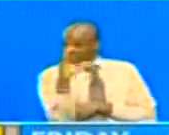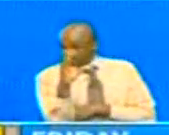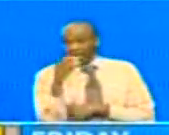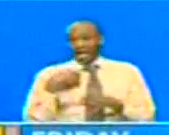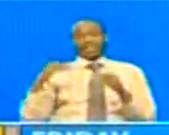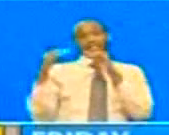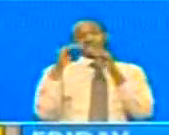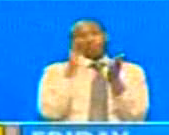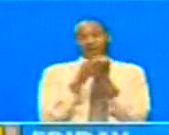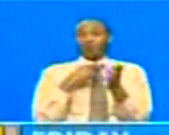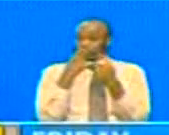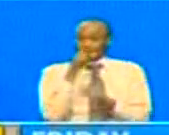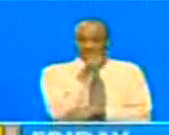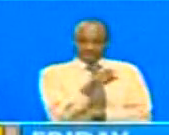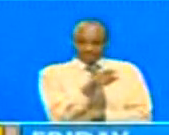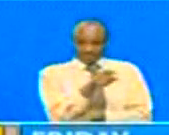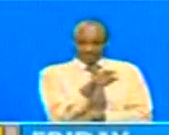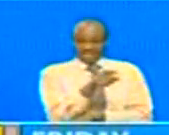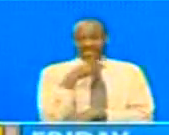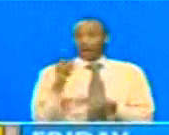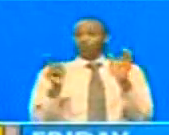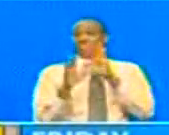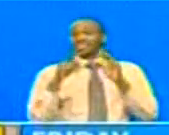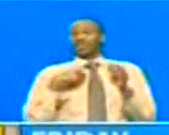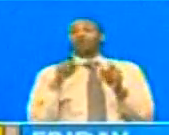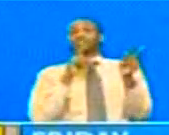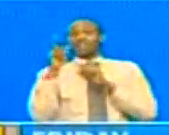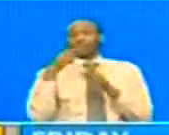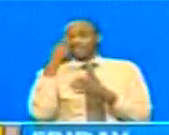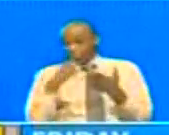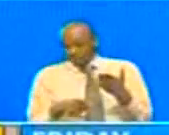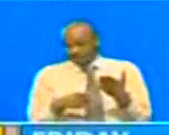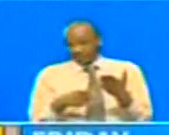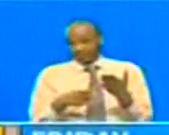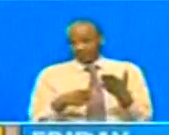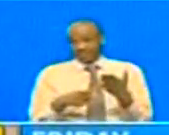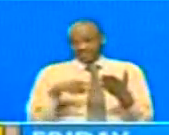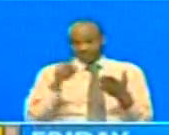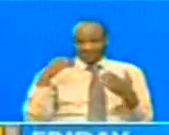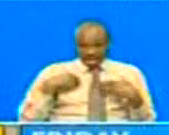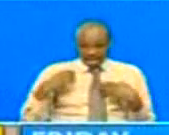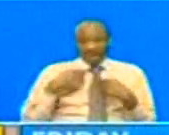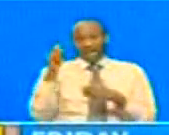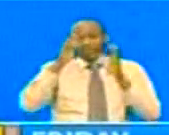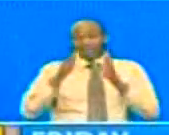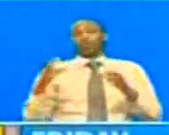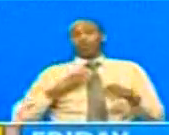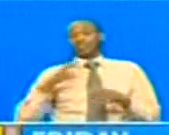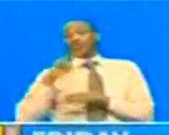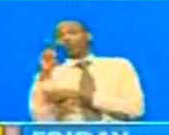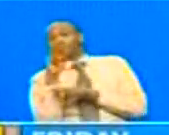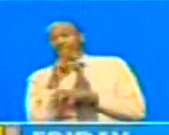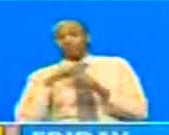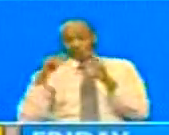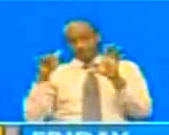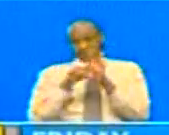and Equity Bank. The fund shall be administered by the Ministry of Transport and Infrastructure and will have an oversight committee with members from